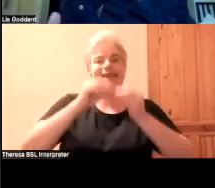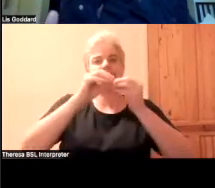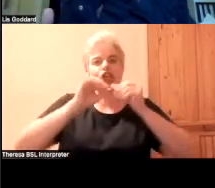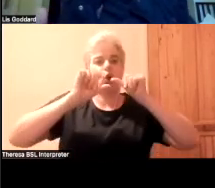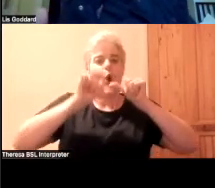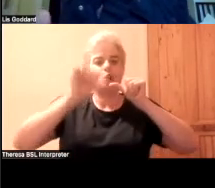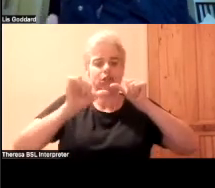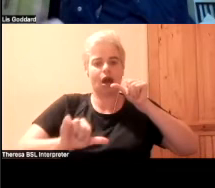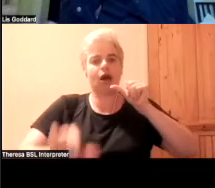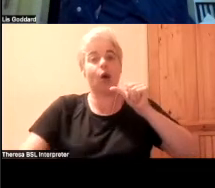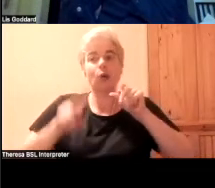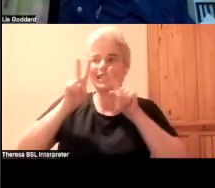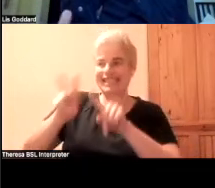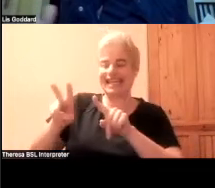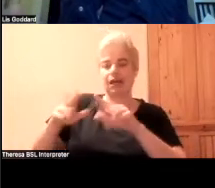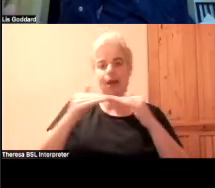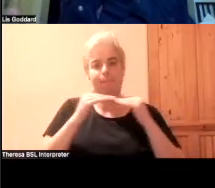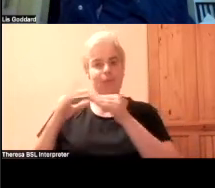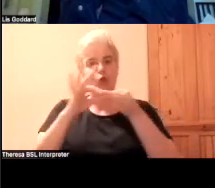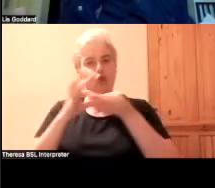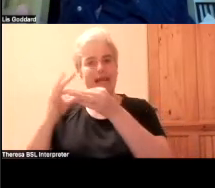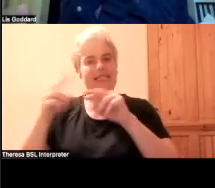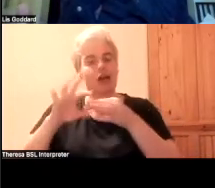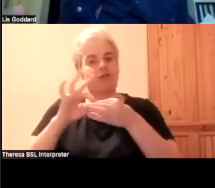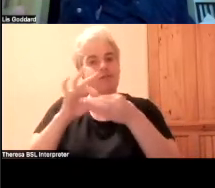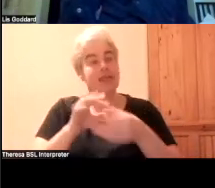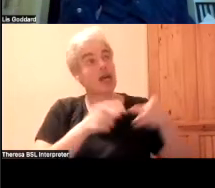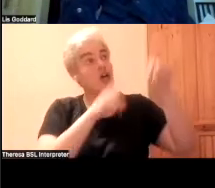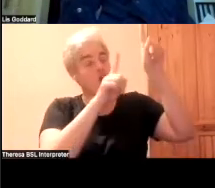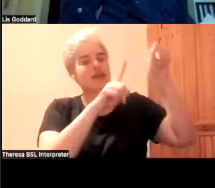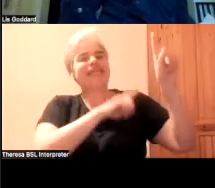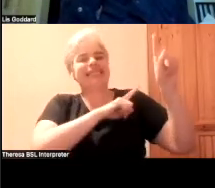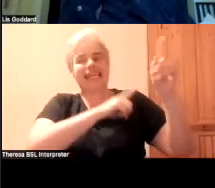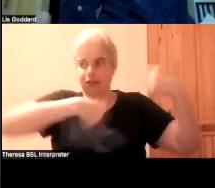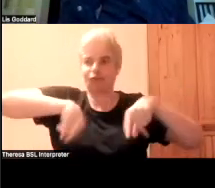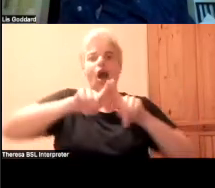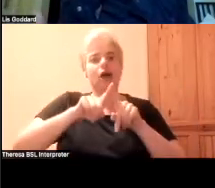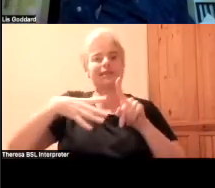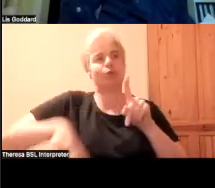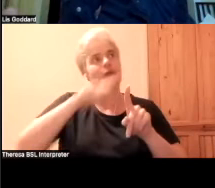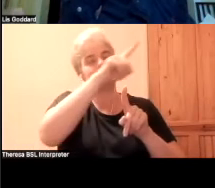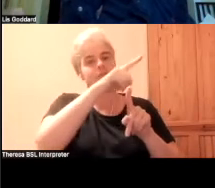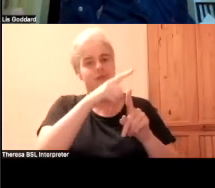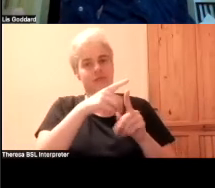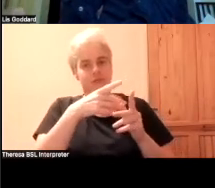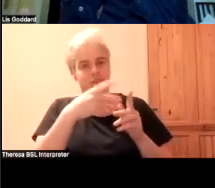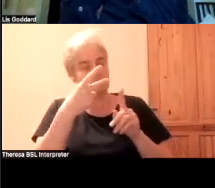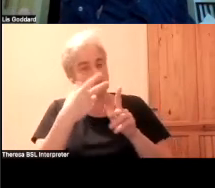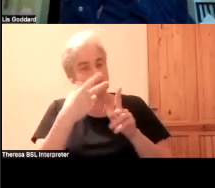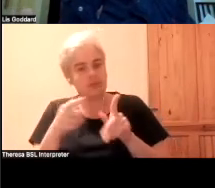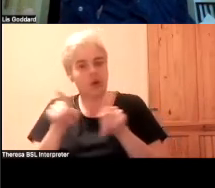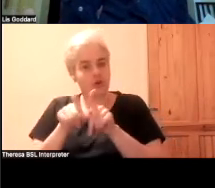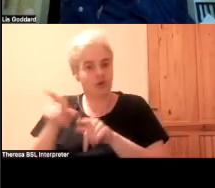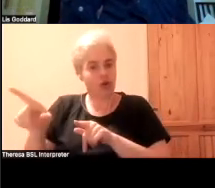or see in it the mutuality of relationships which God intended for us, echoing the mutuality of the